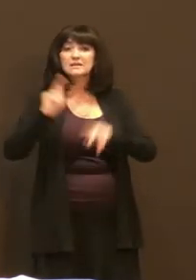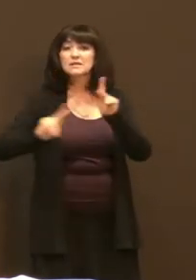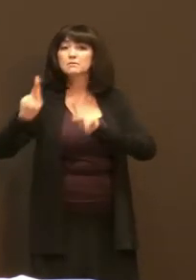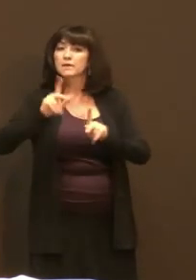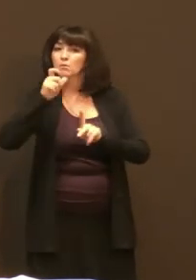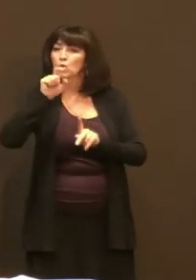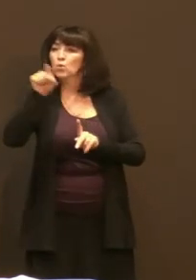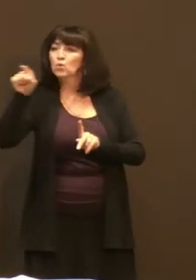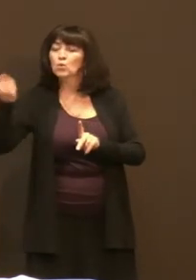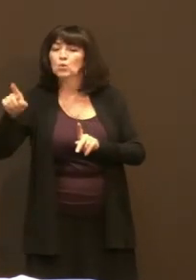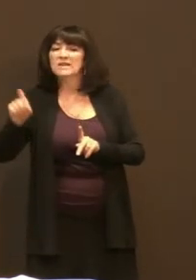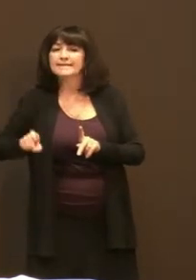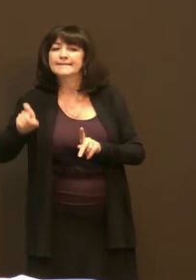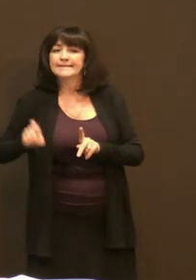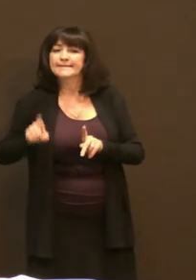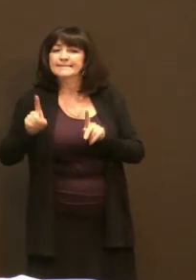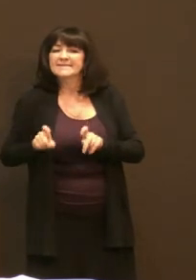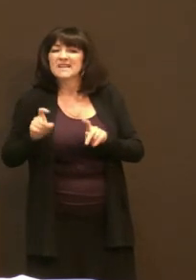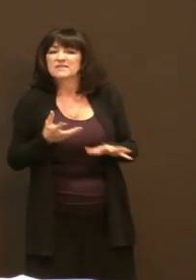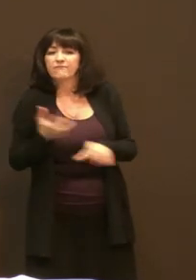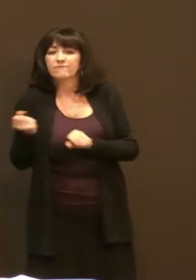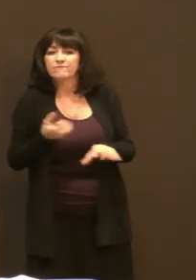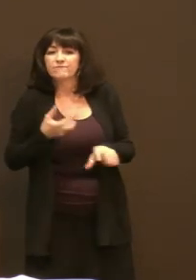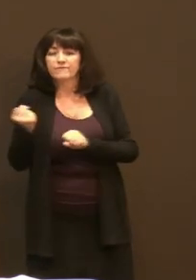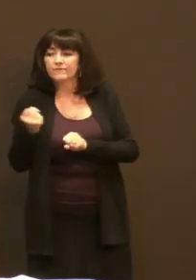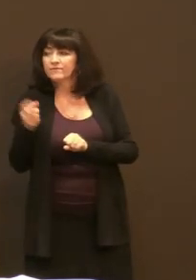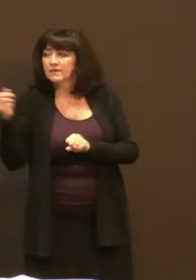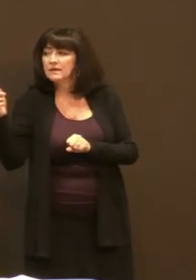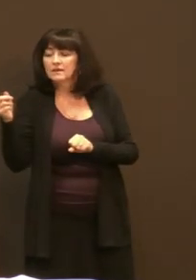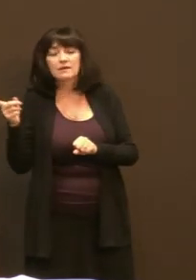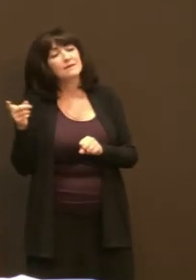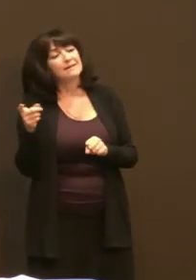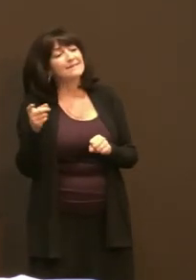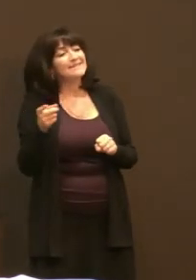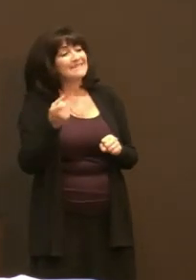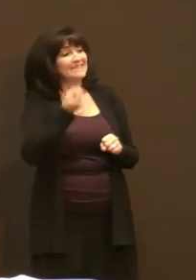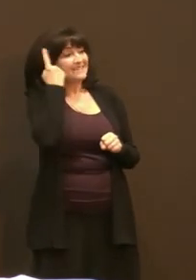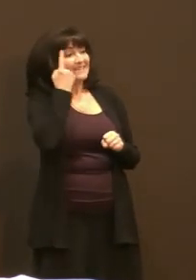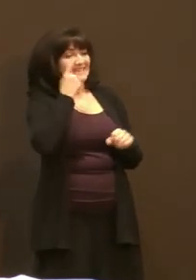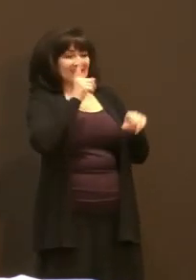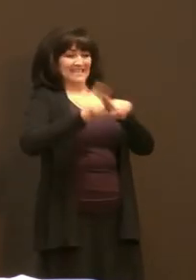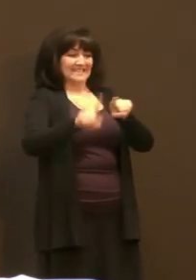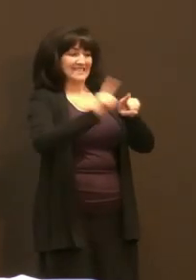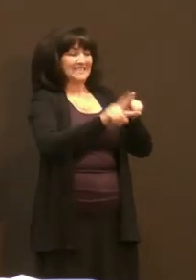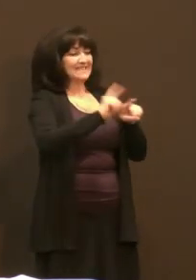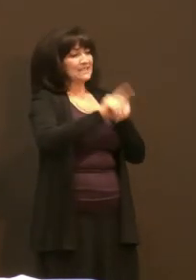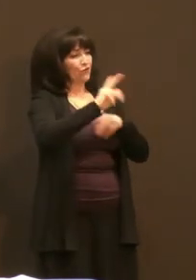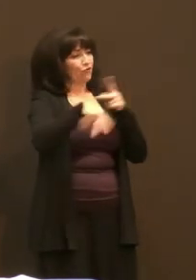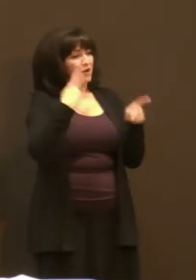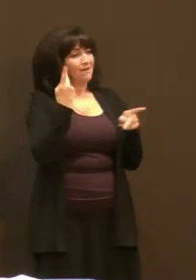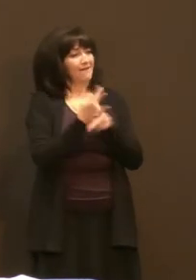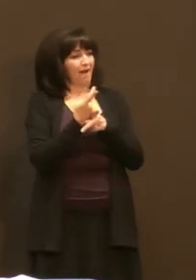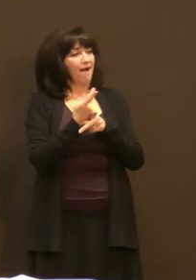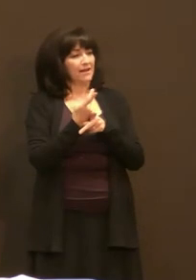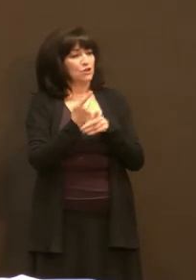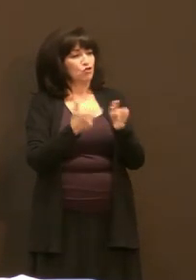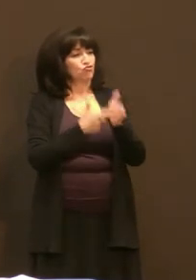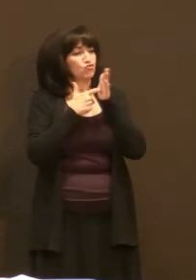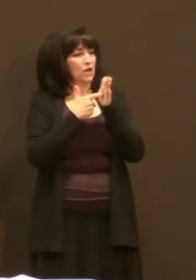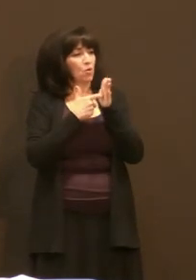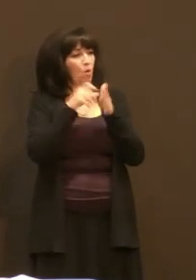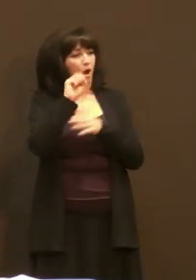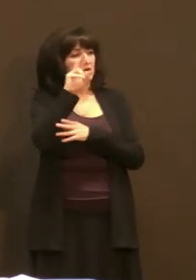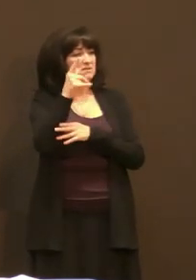rate limiting factor often has been just the many different supplies that are required for